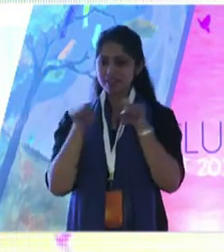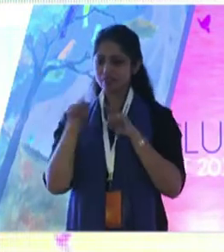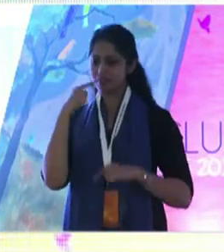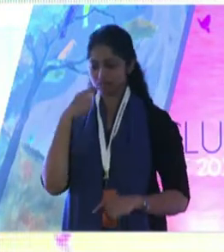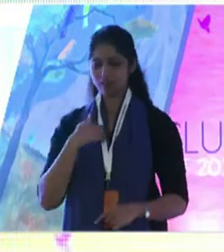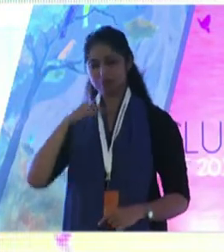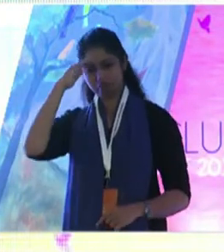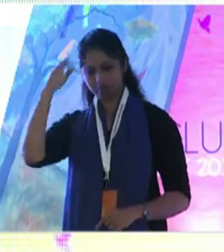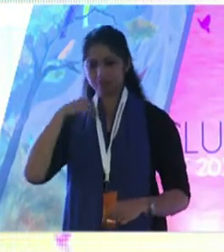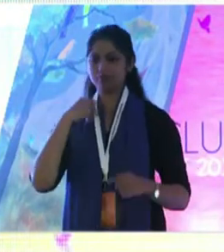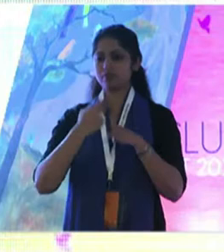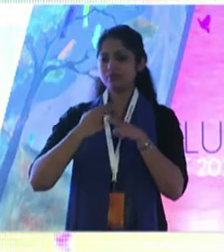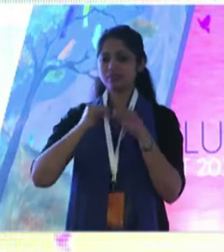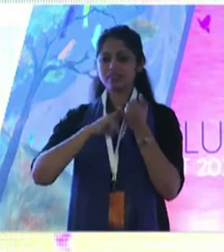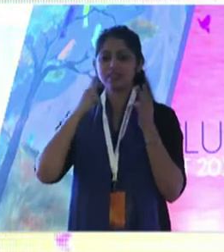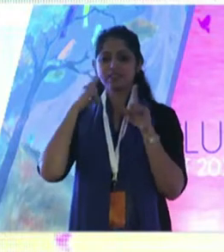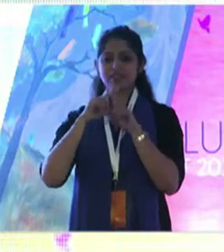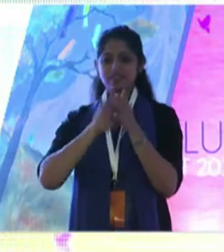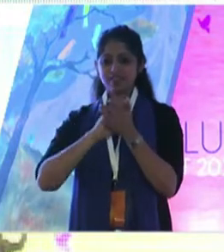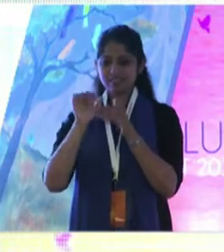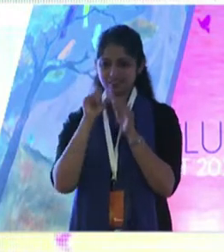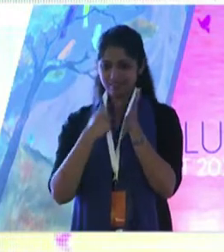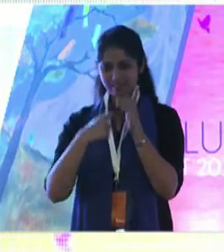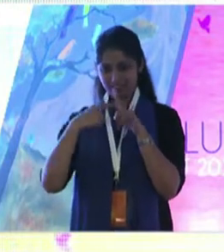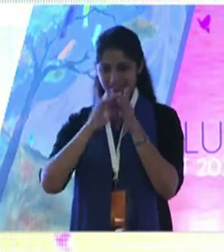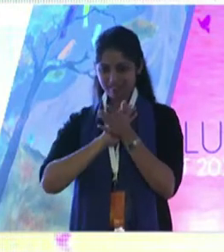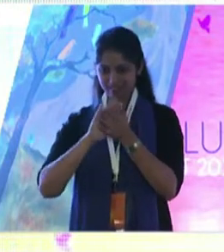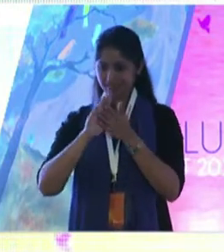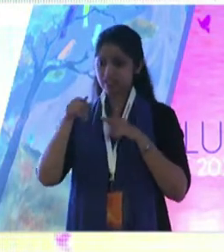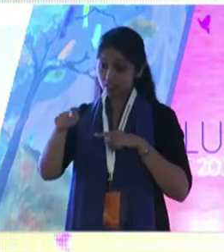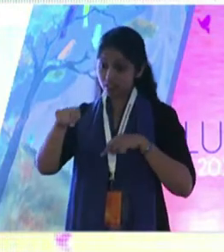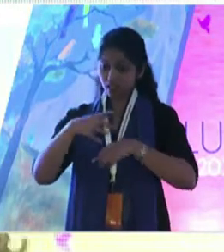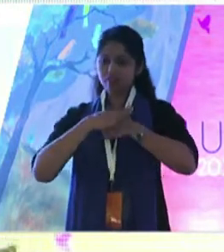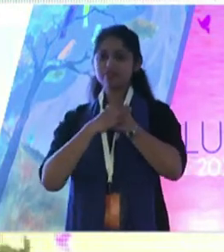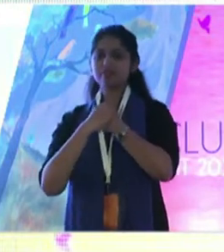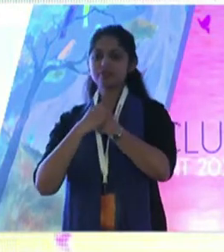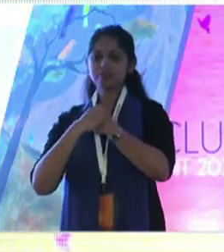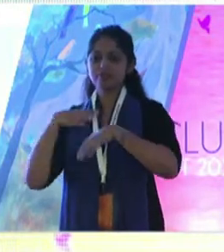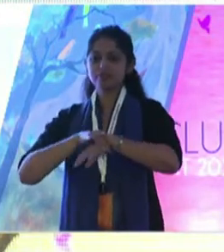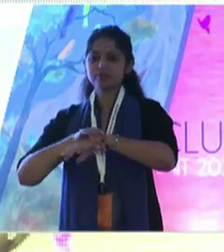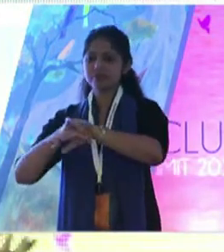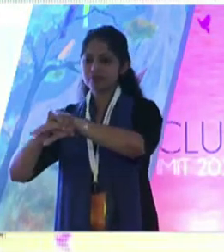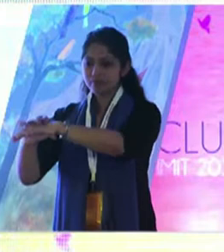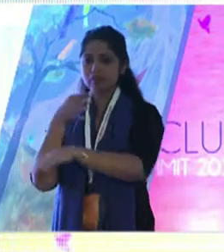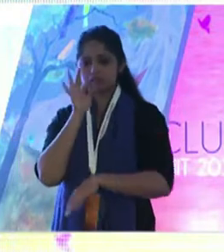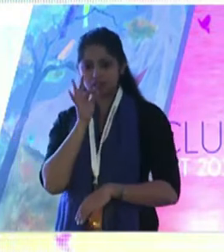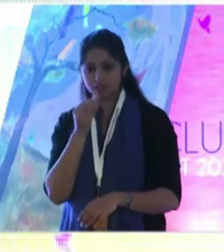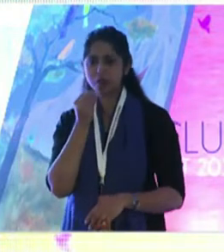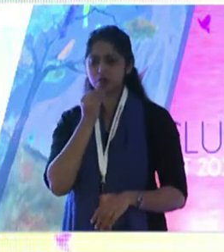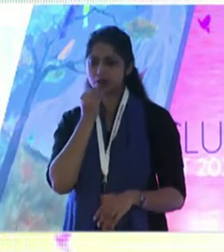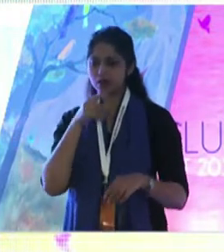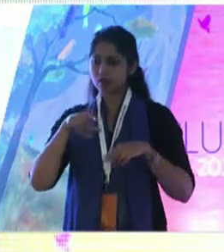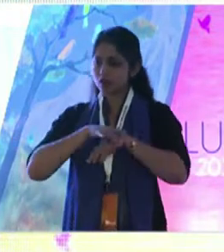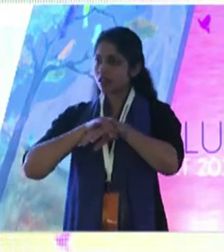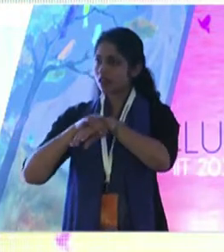Siddharth. And then he led me to the hotel restaurant, and then he helped himself to tea and breakfast, and all the